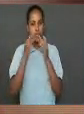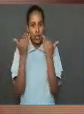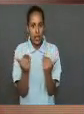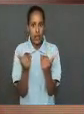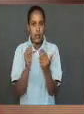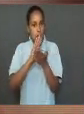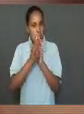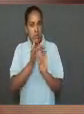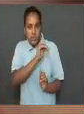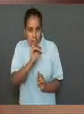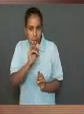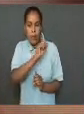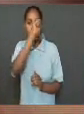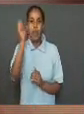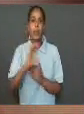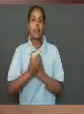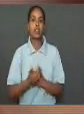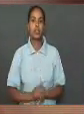be the same temperature.